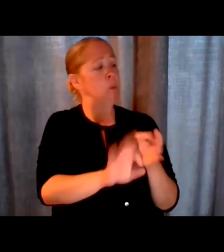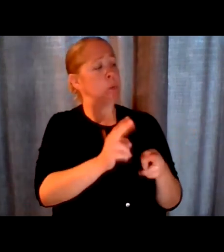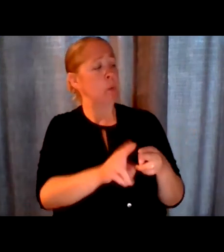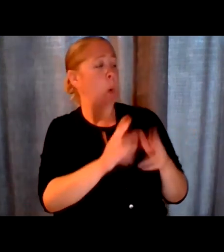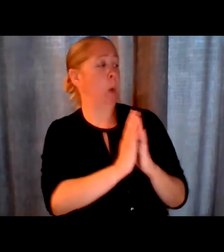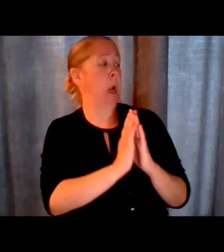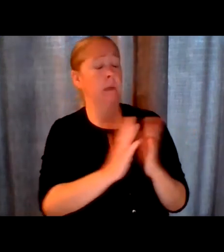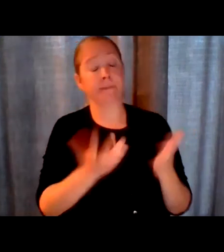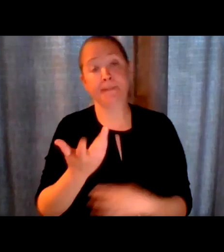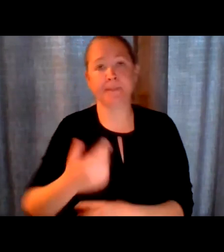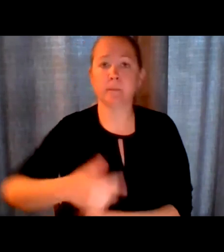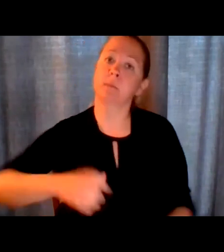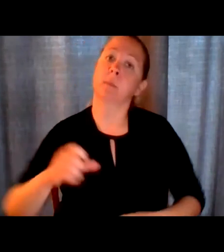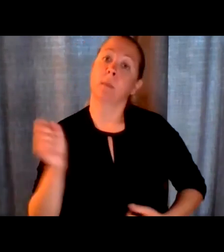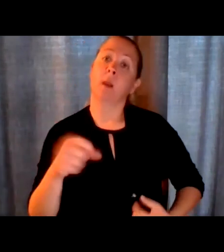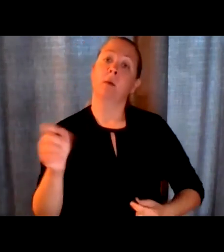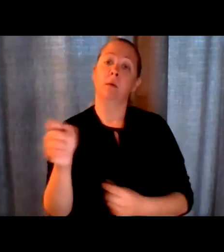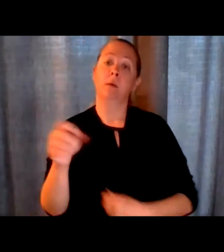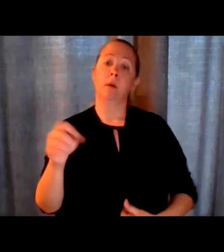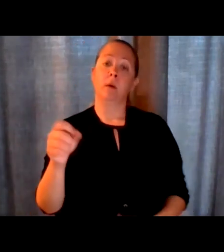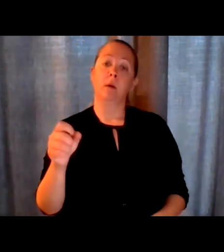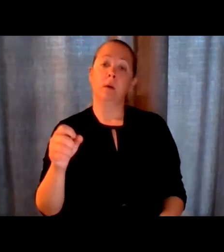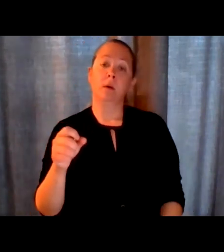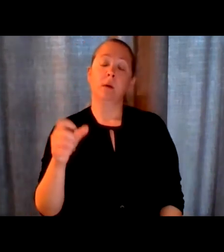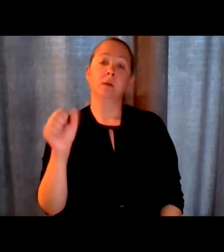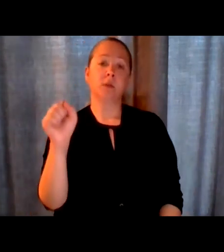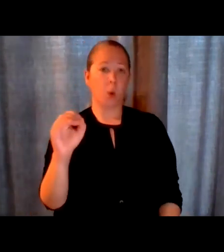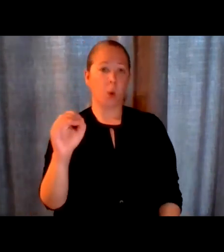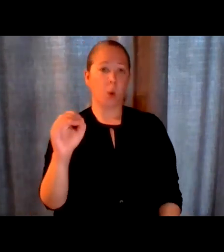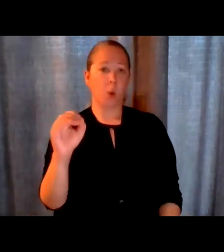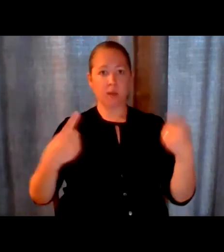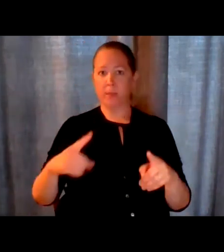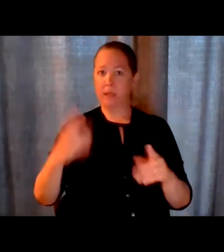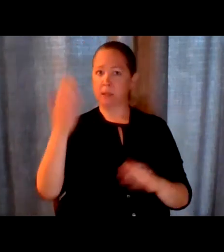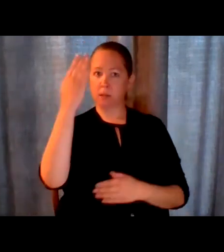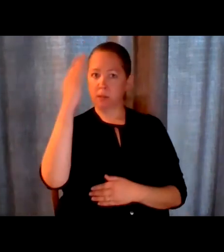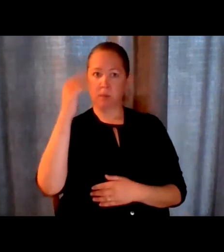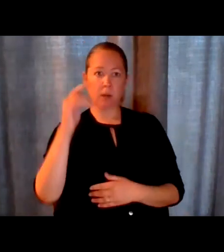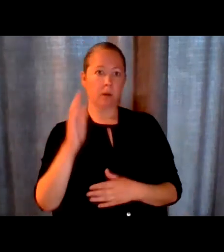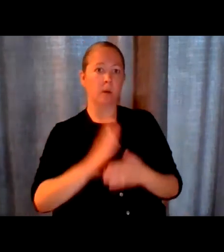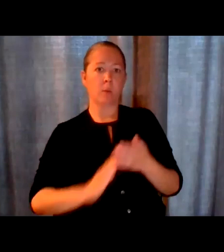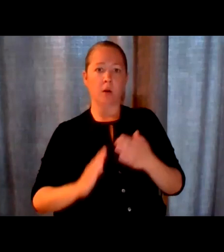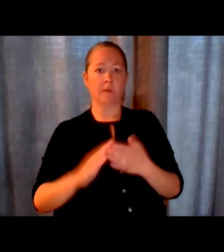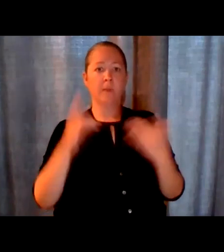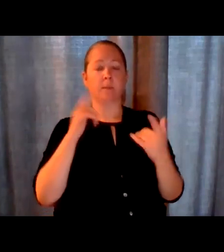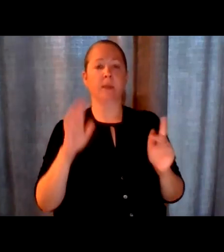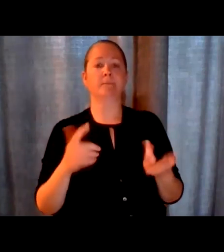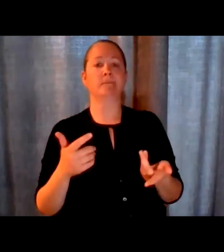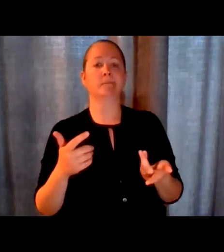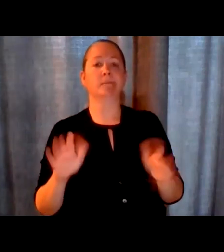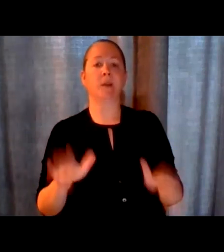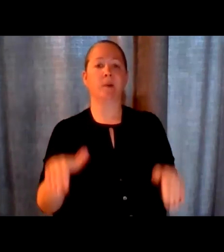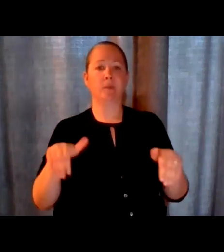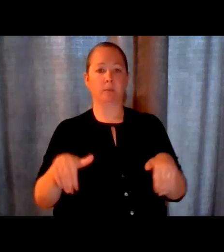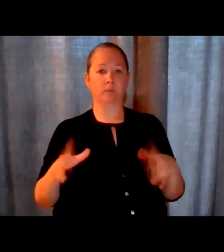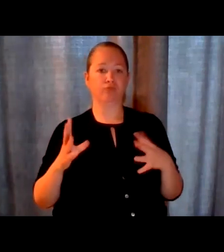Yeah, well, the what saddens me is that it seems a part of it has been the result of complacency. You know, some